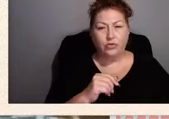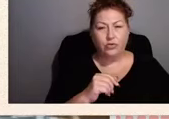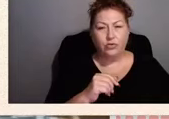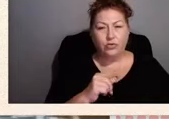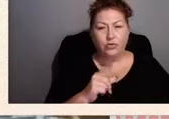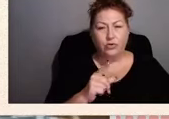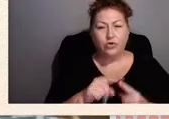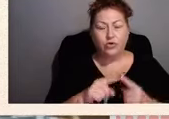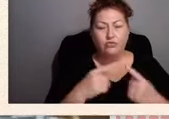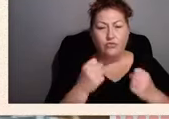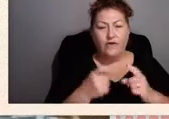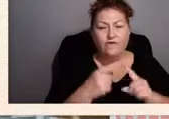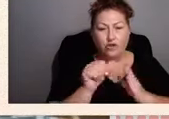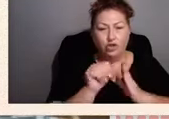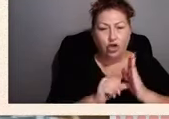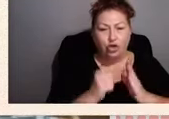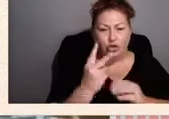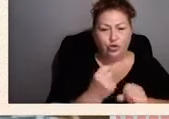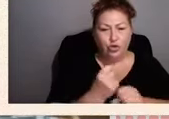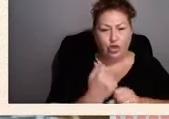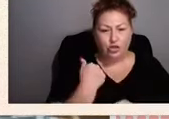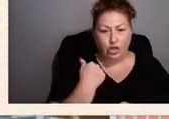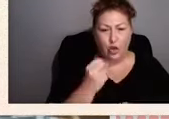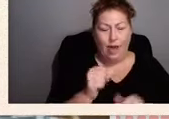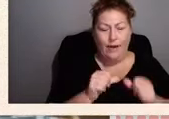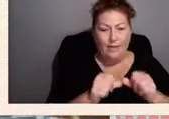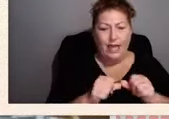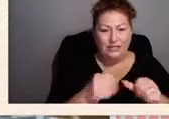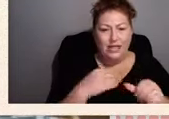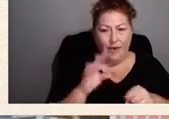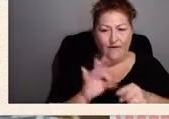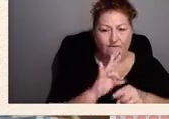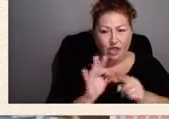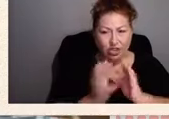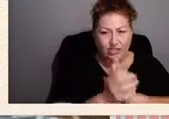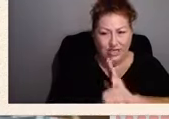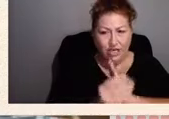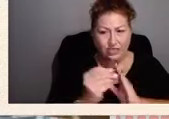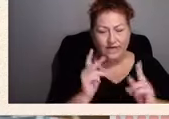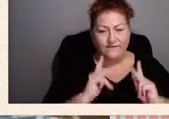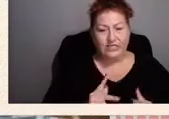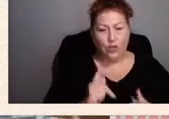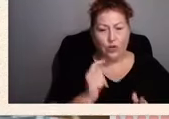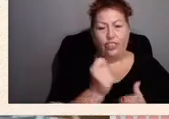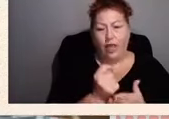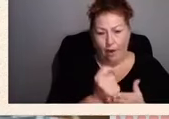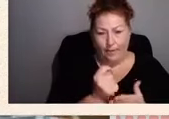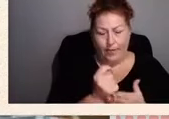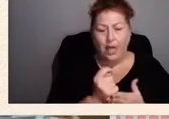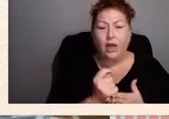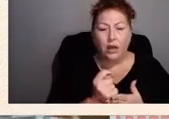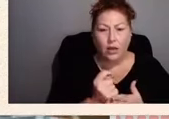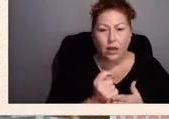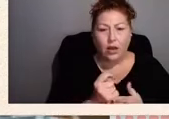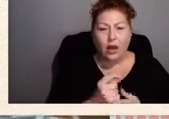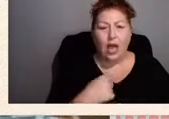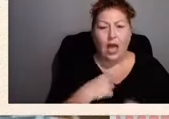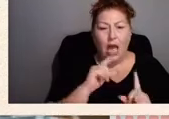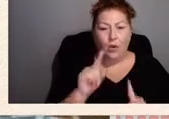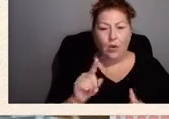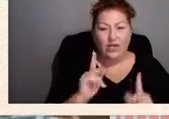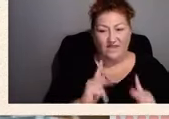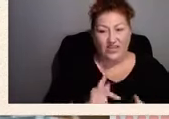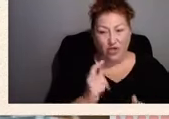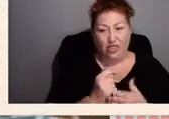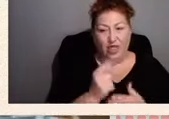and maintain my functioning skills in physical therapy. Where I went to physical therapy for 10 years